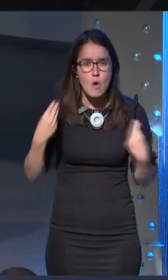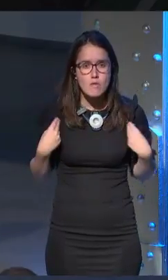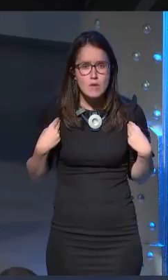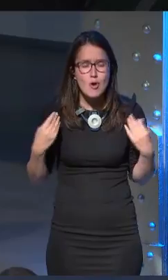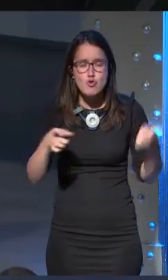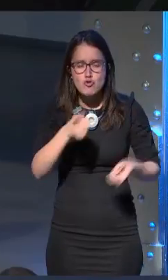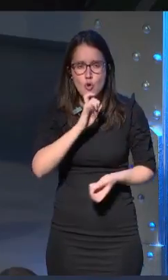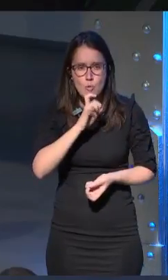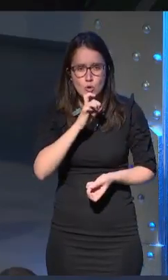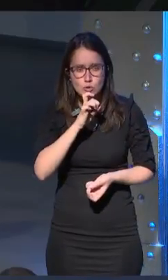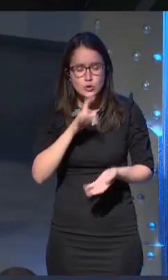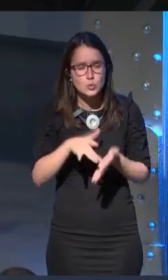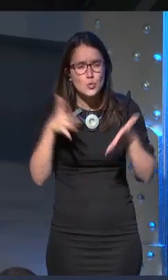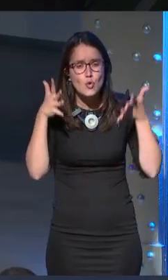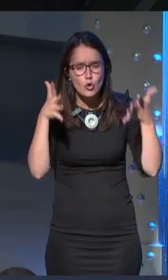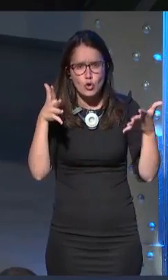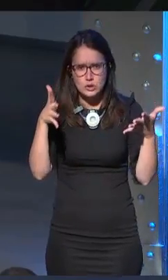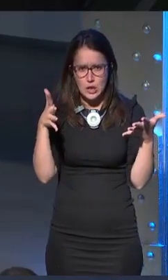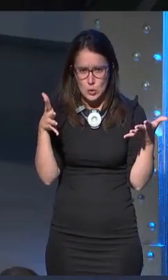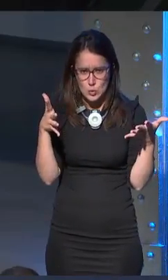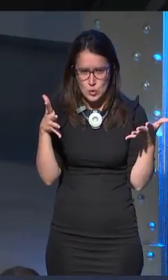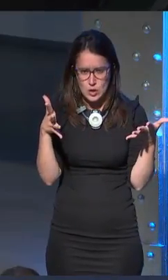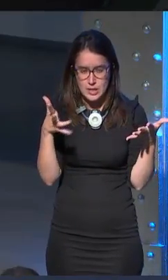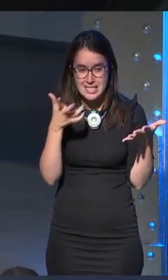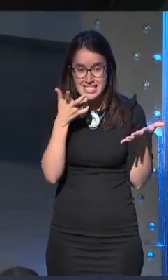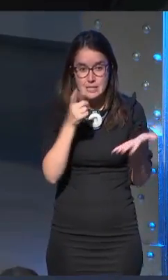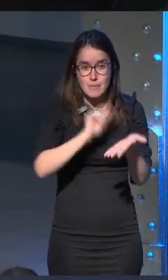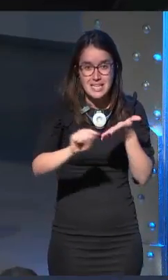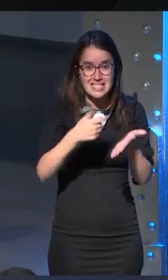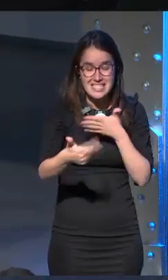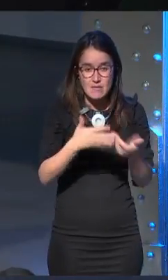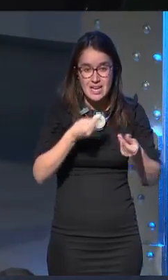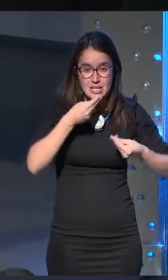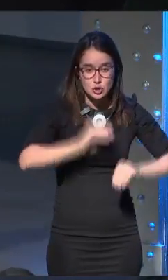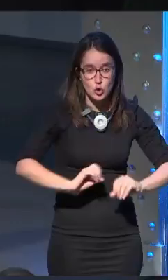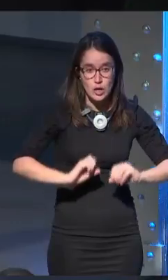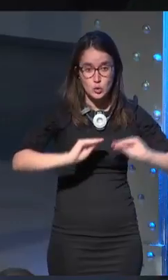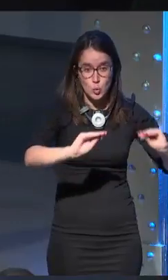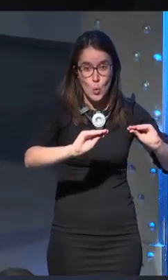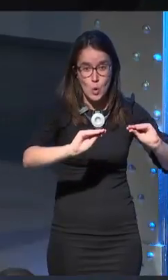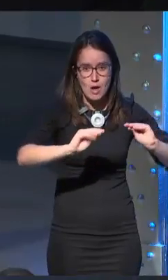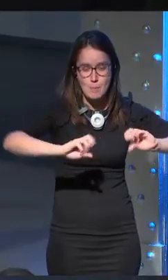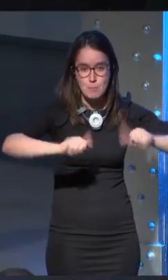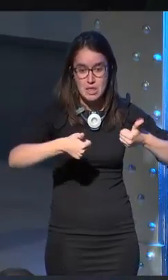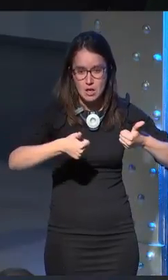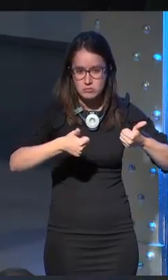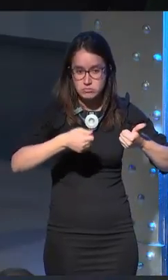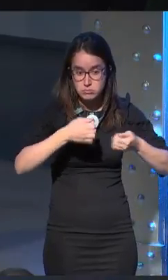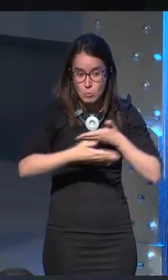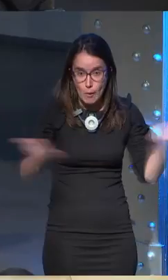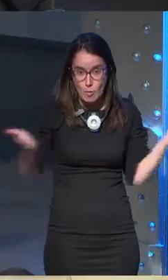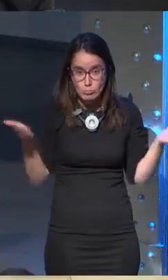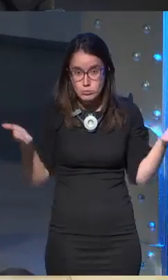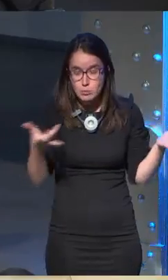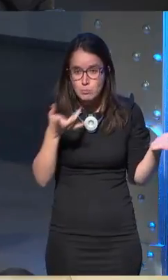Como buen periodista. As a good journalist, he did want to know that. And he probably gave you a piece of advice.